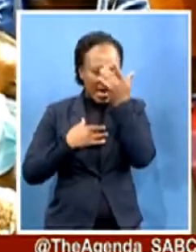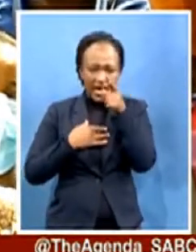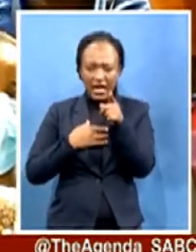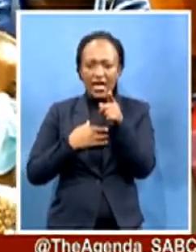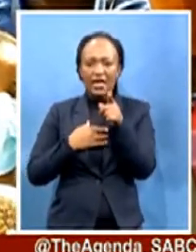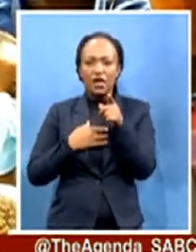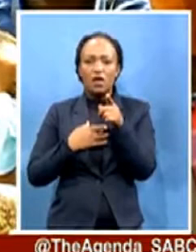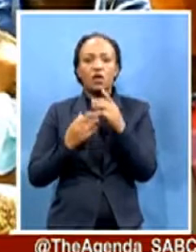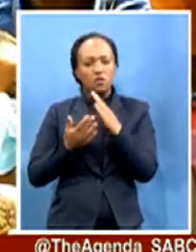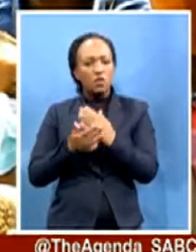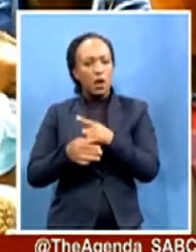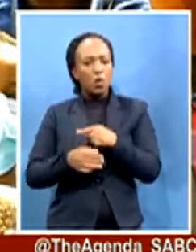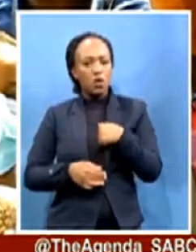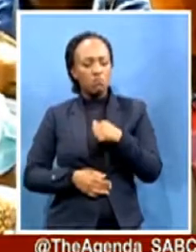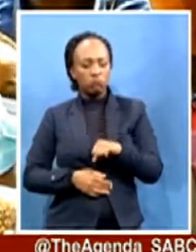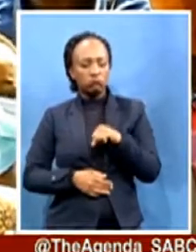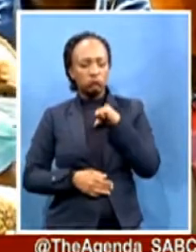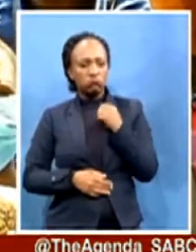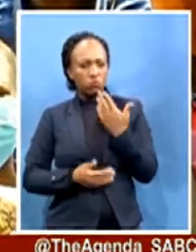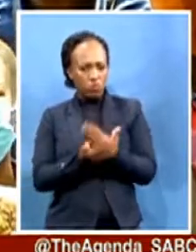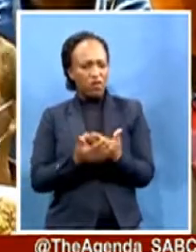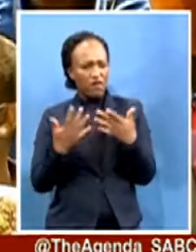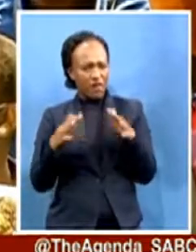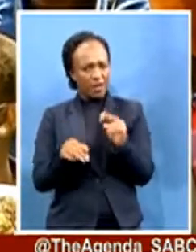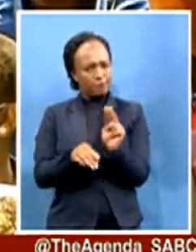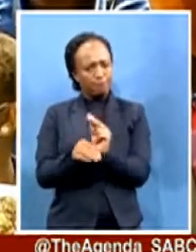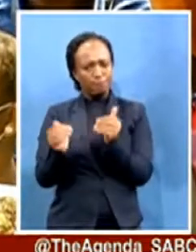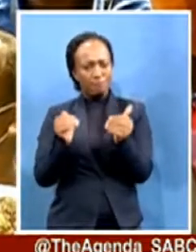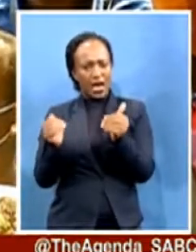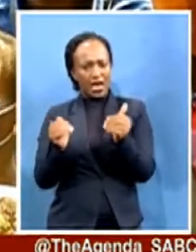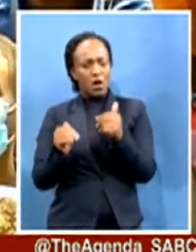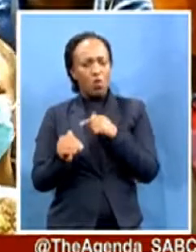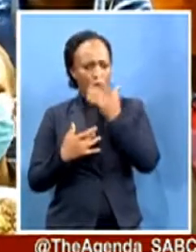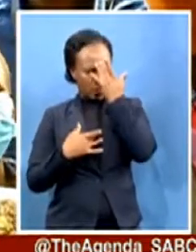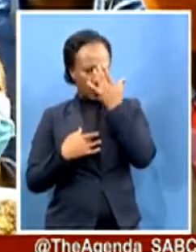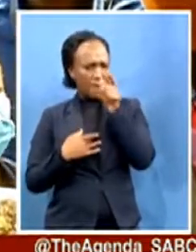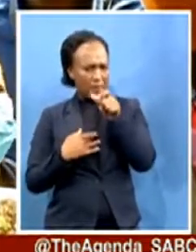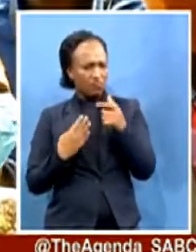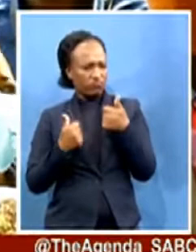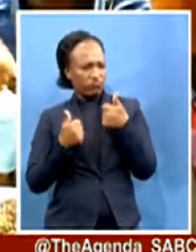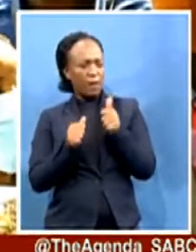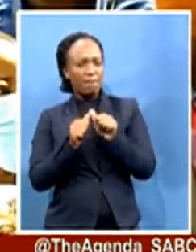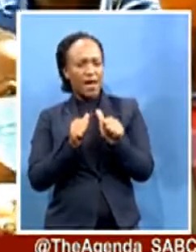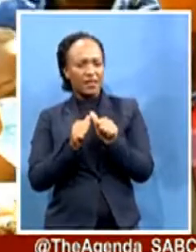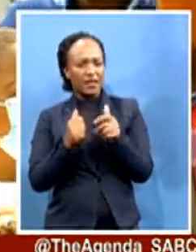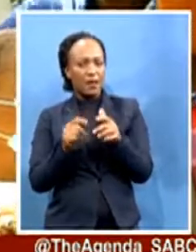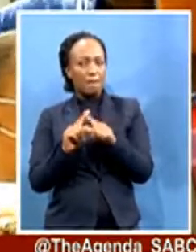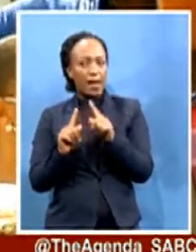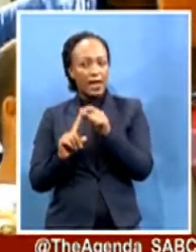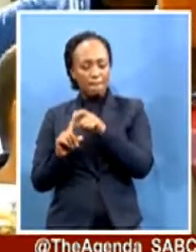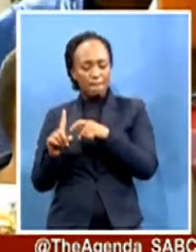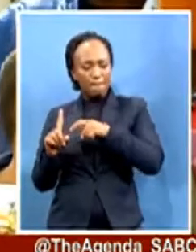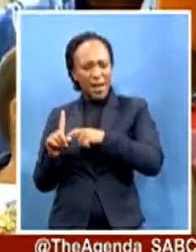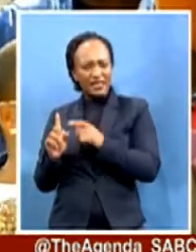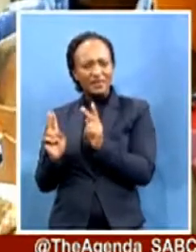to manage so that the patients can get better. So to lose a patient with fire is actually a very sad